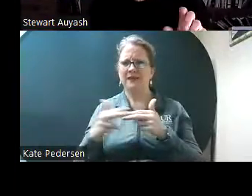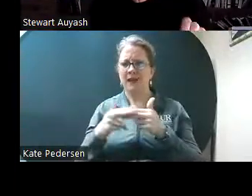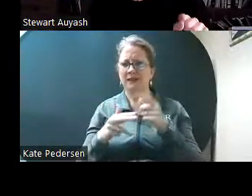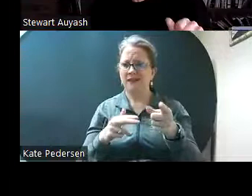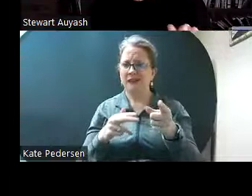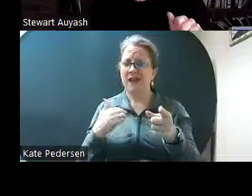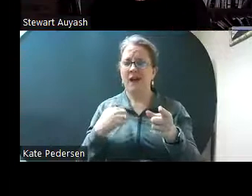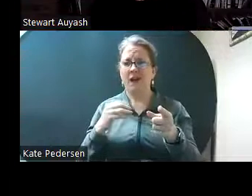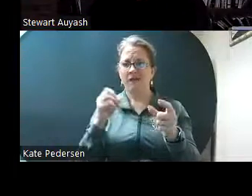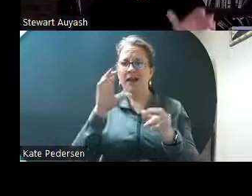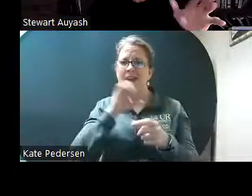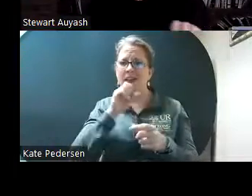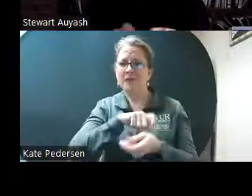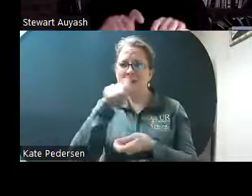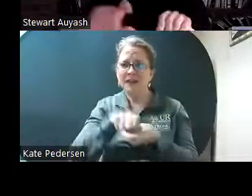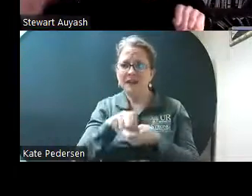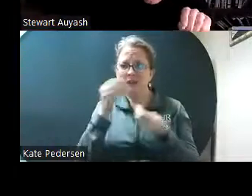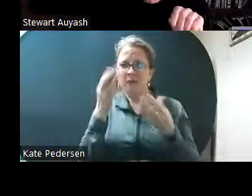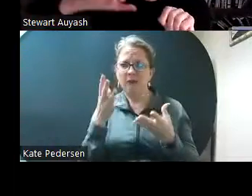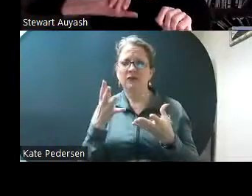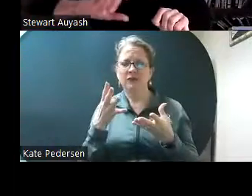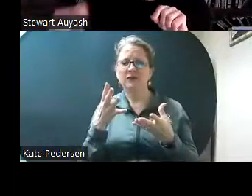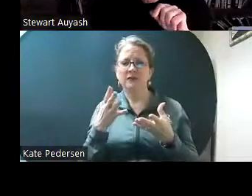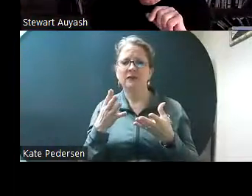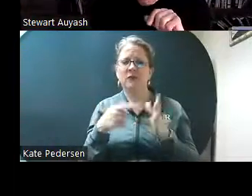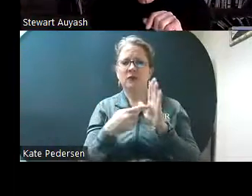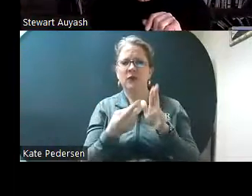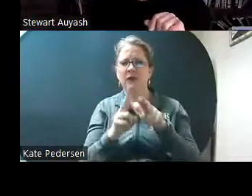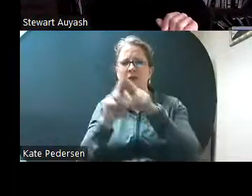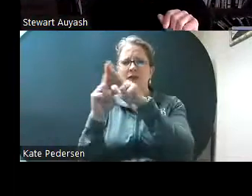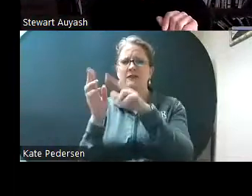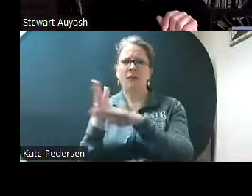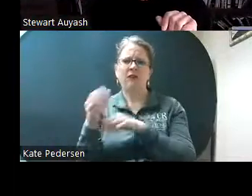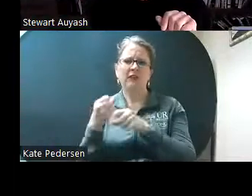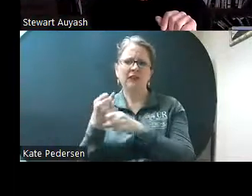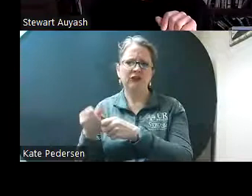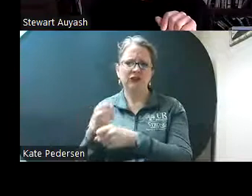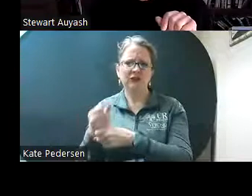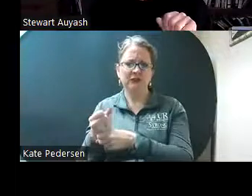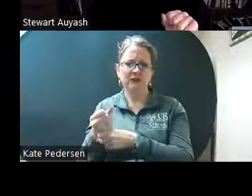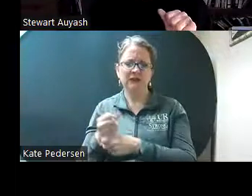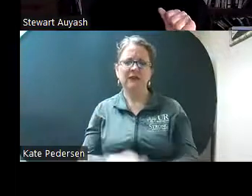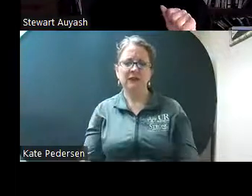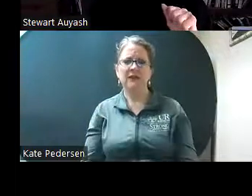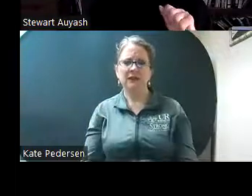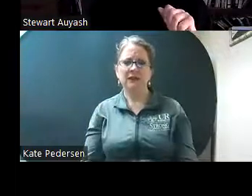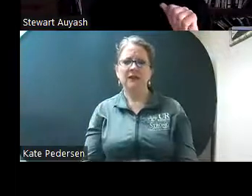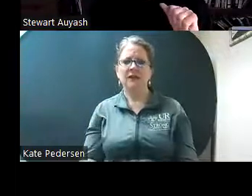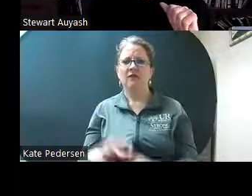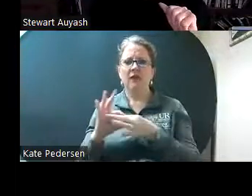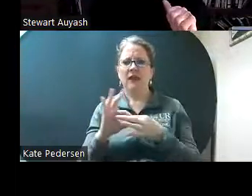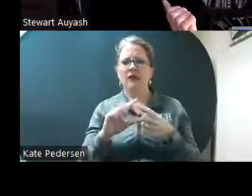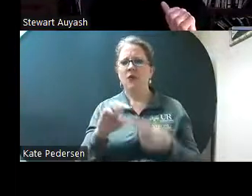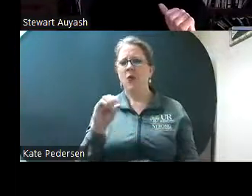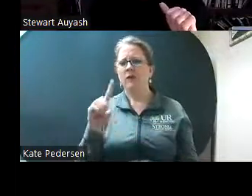has some age-specific pieces of information that show that the increases over the years of the overdose deaths